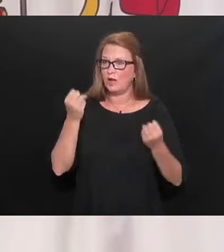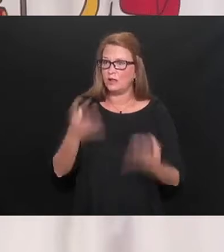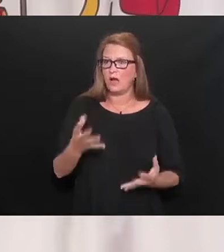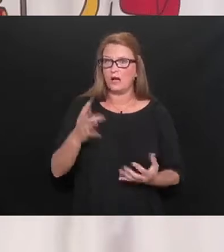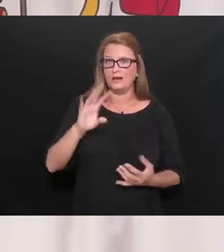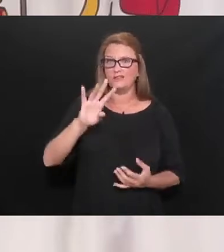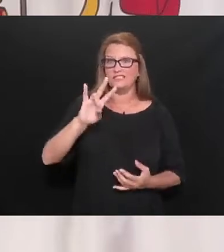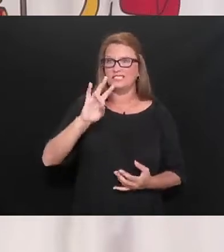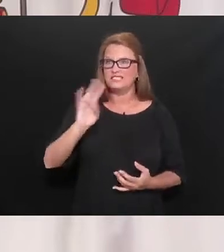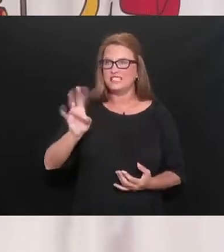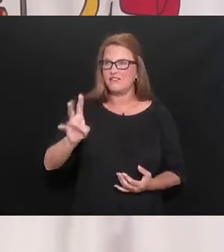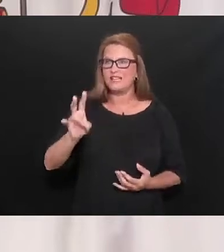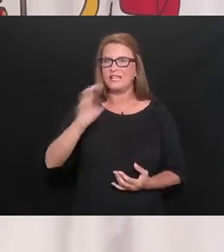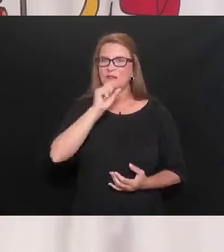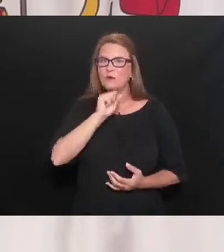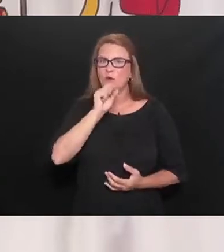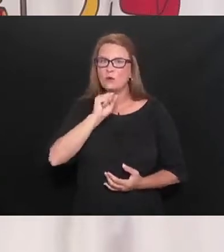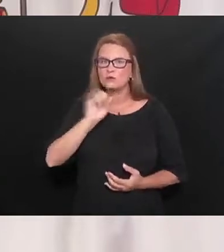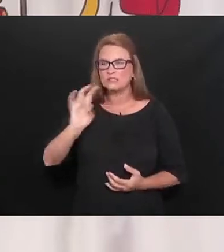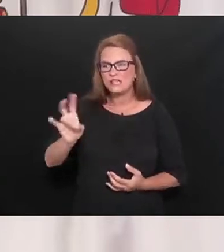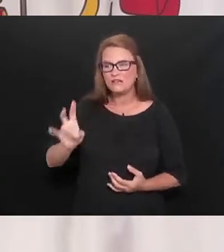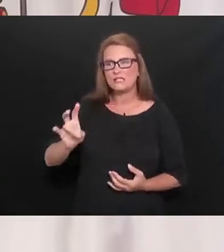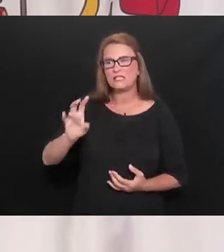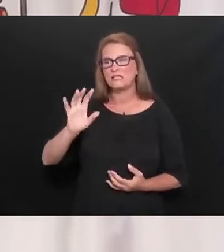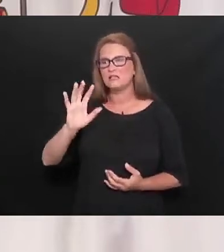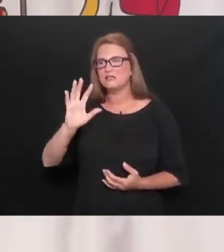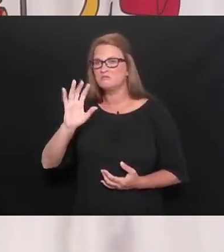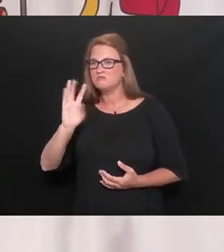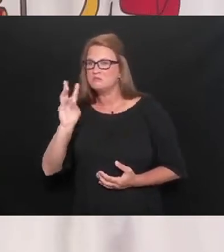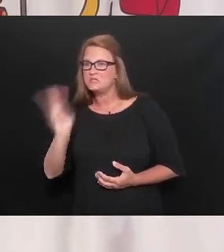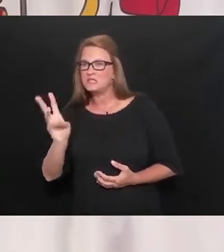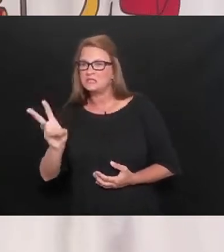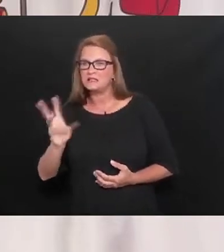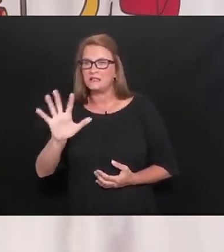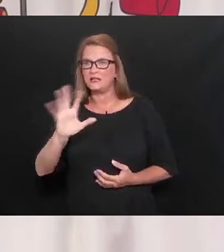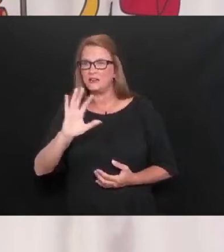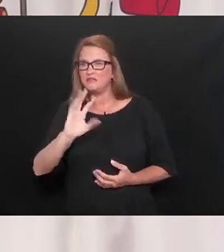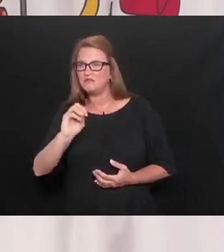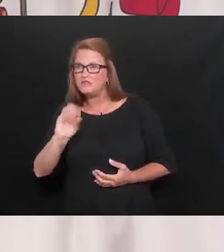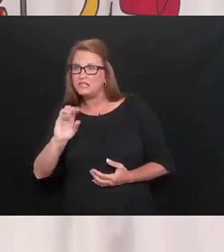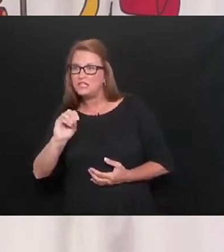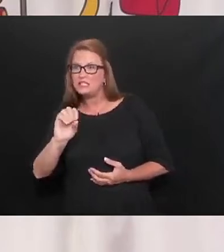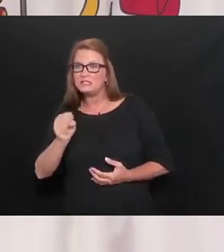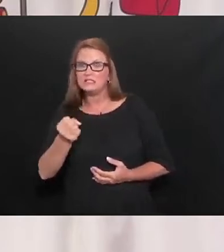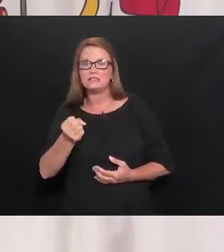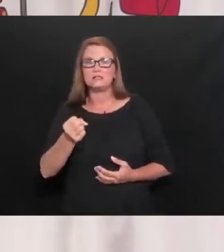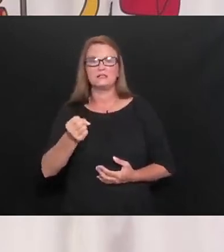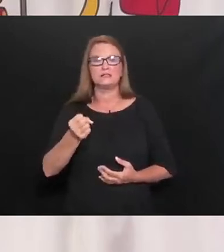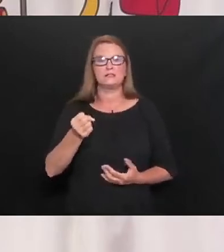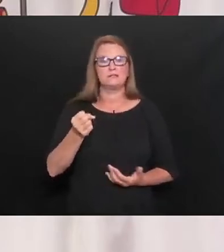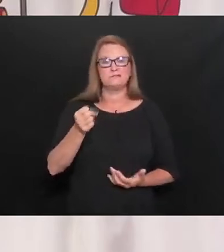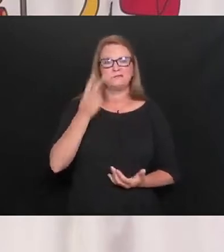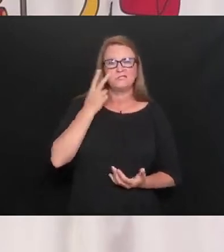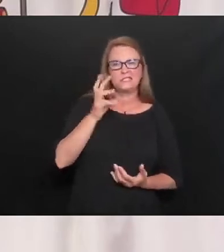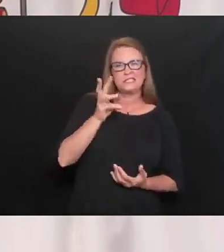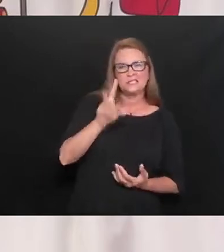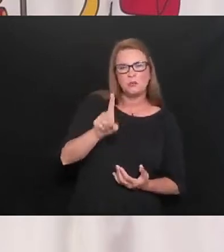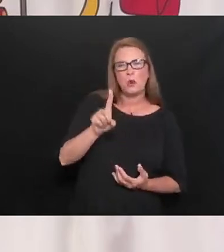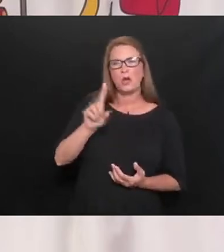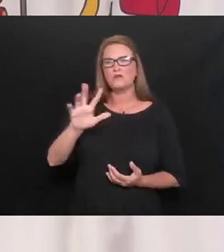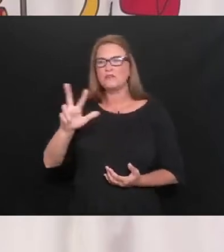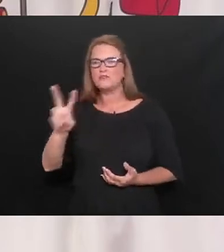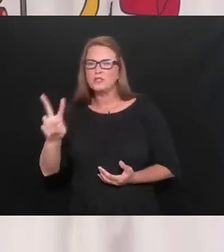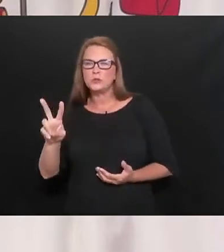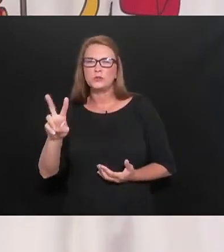70-year-olds and 60-year-olds and a sprinkle of 50-year-olds all through it, and a lot of 61, 68,